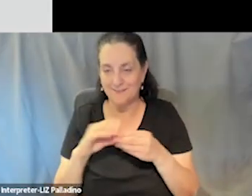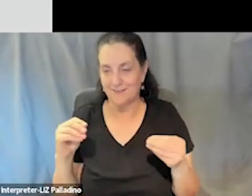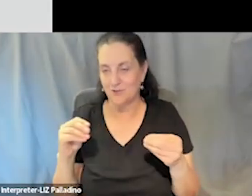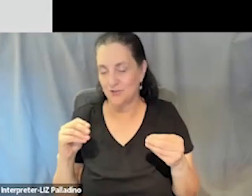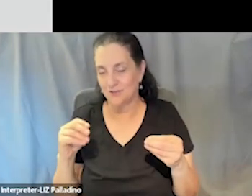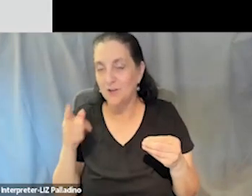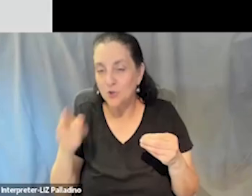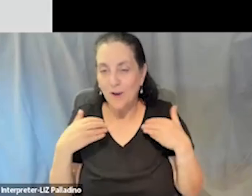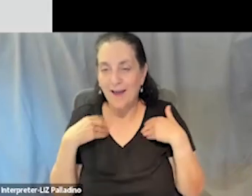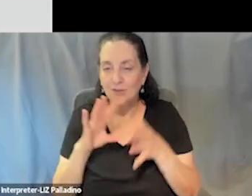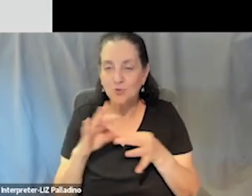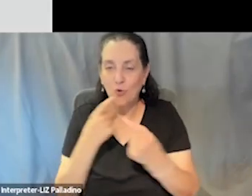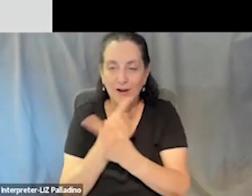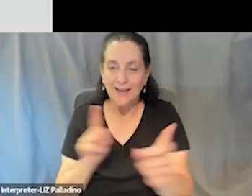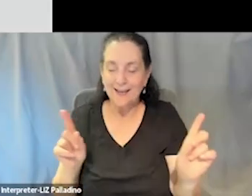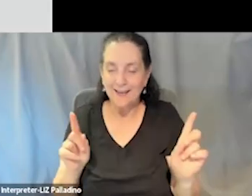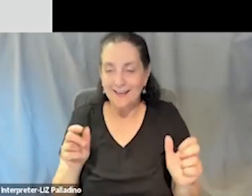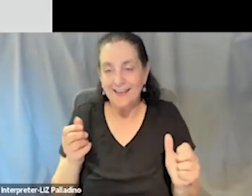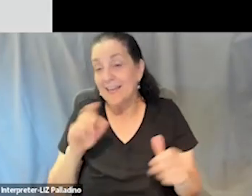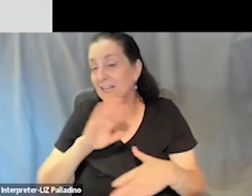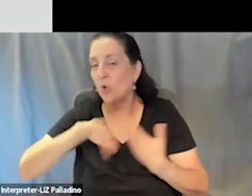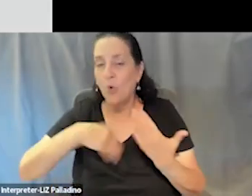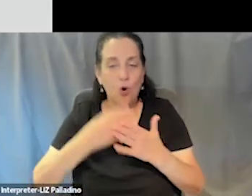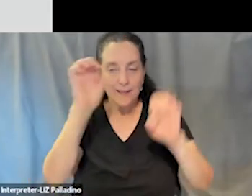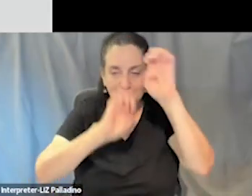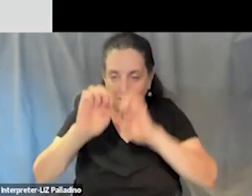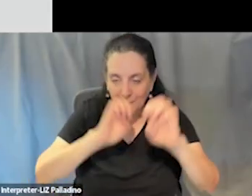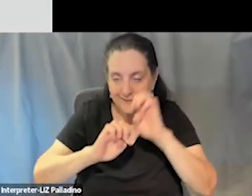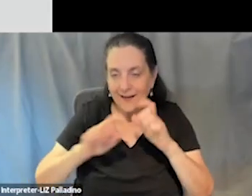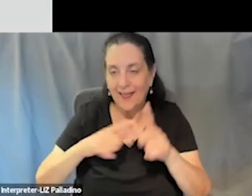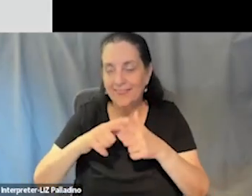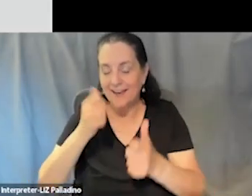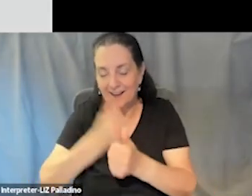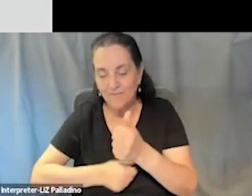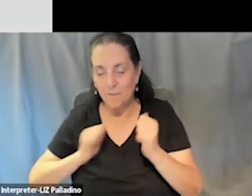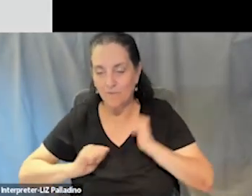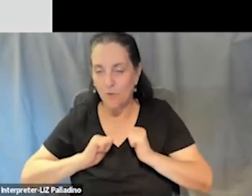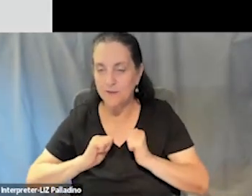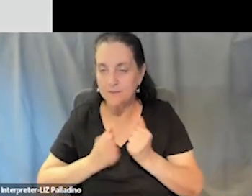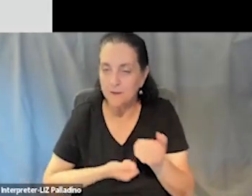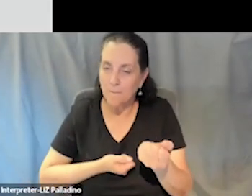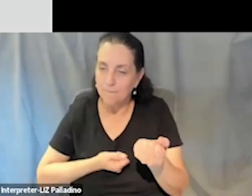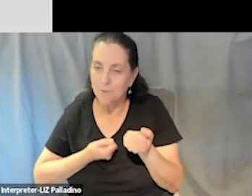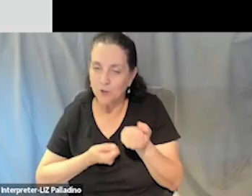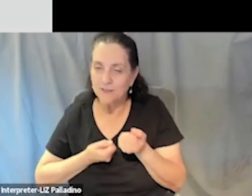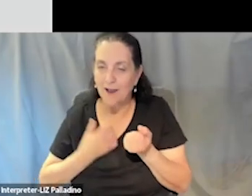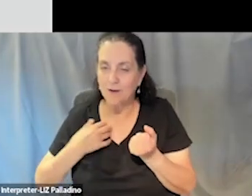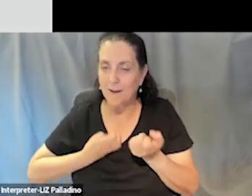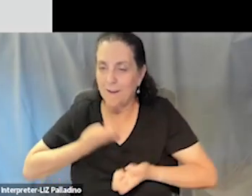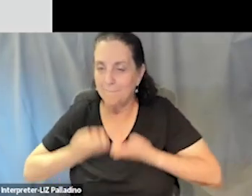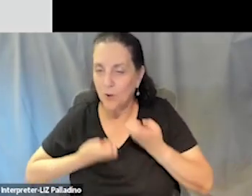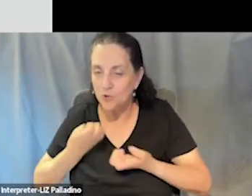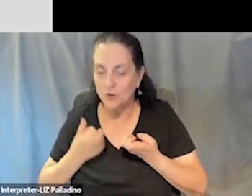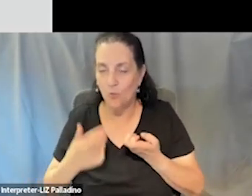Every rehearsal begins with experimentation. Every performance creates emotion or perspective. Choreographers are